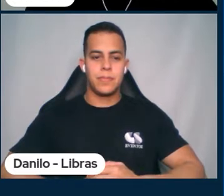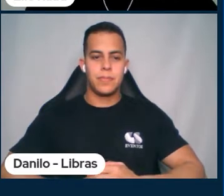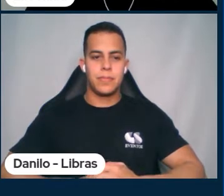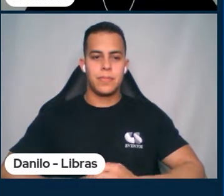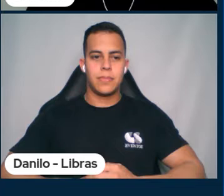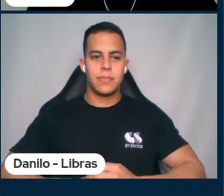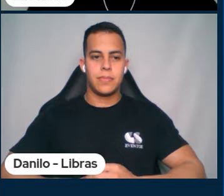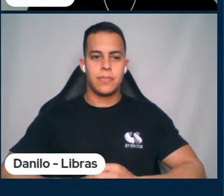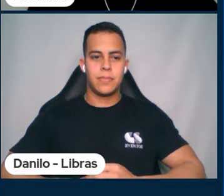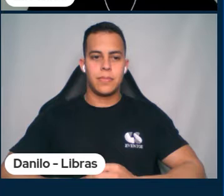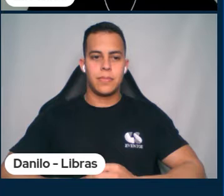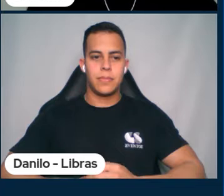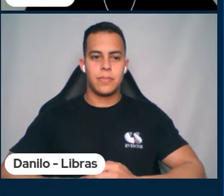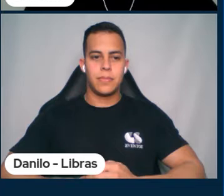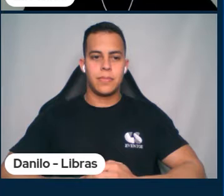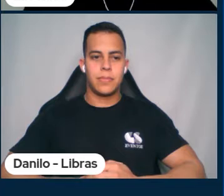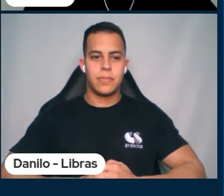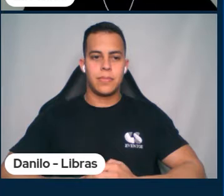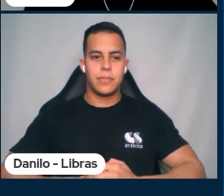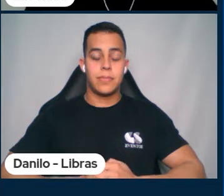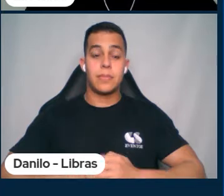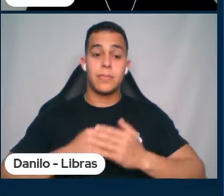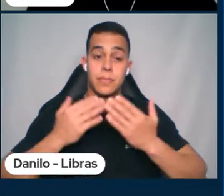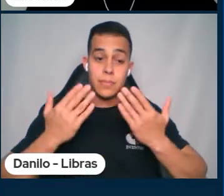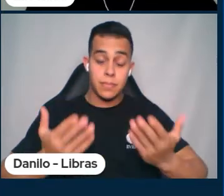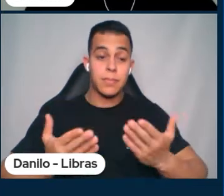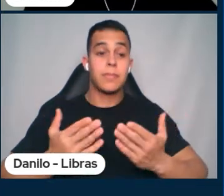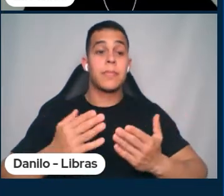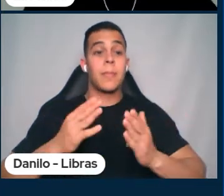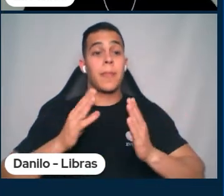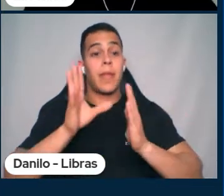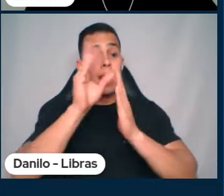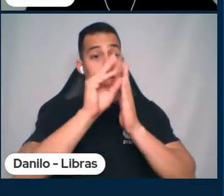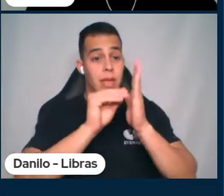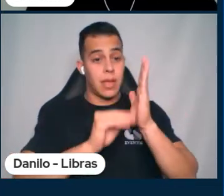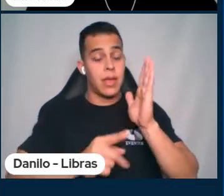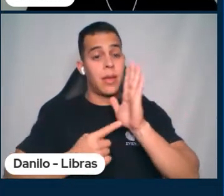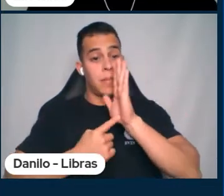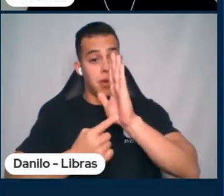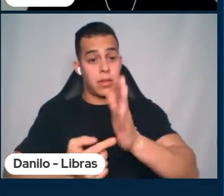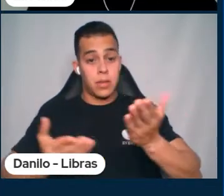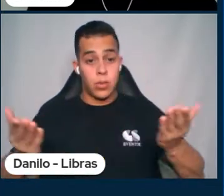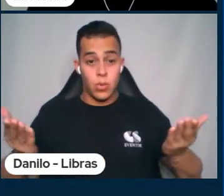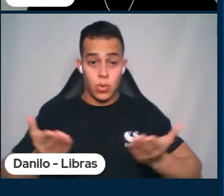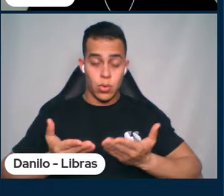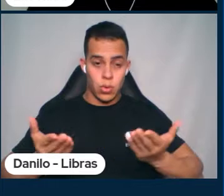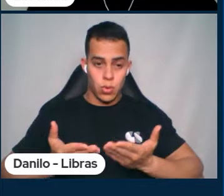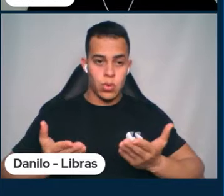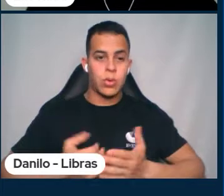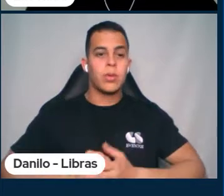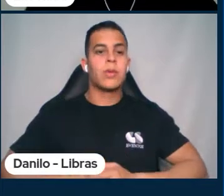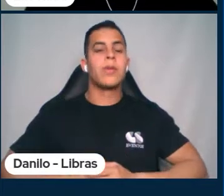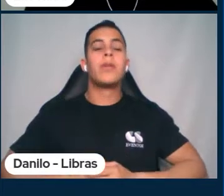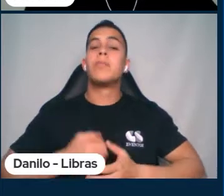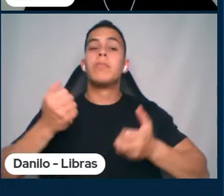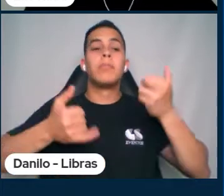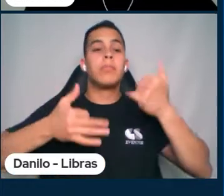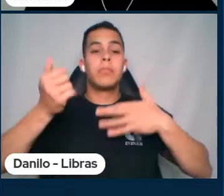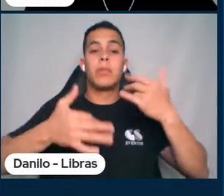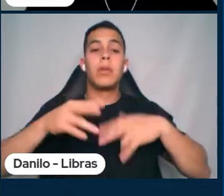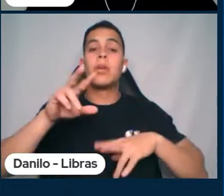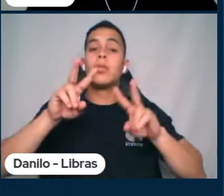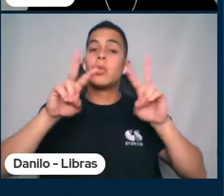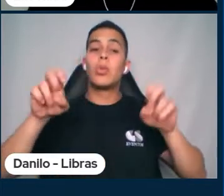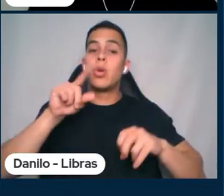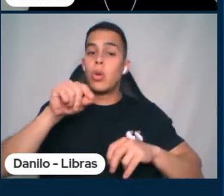search and SEO effort can help you and can help websites better satisfy the